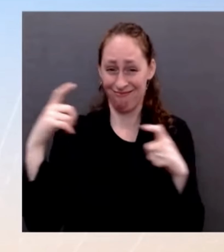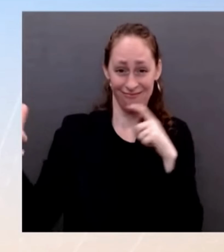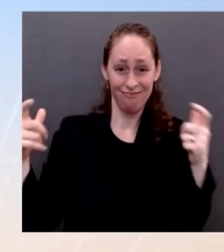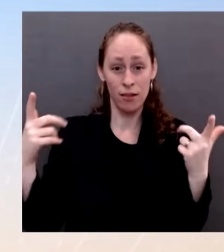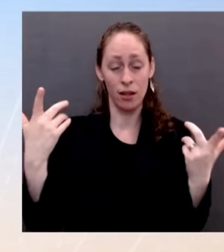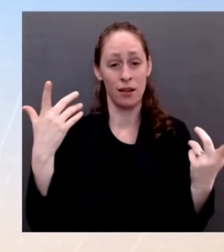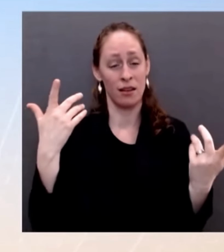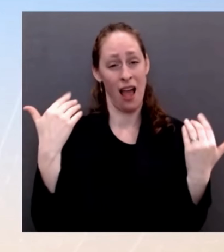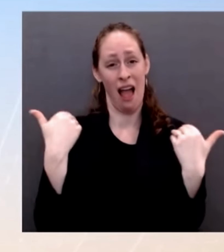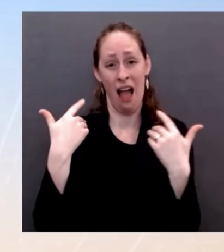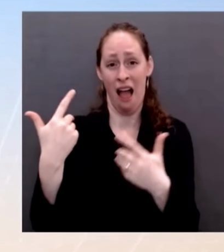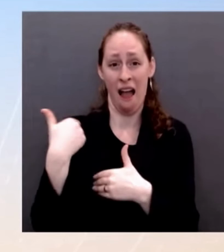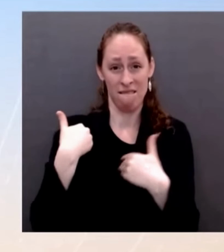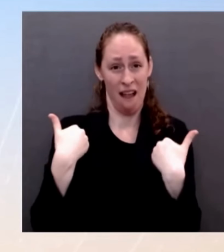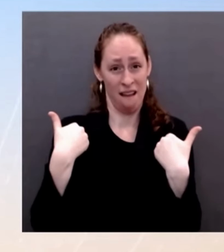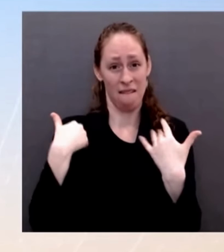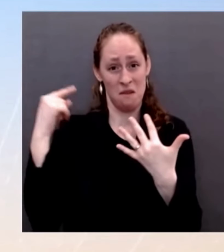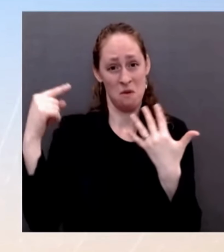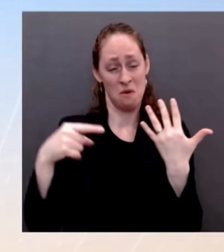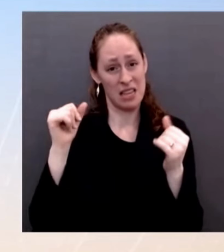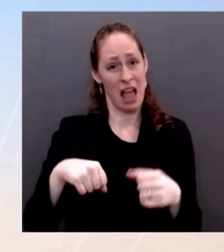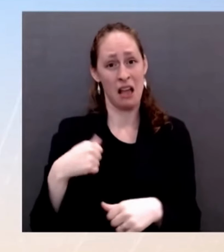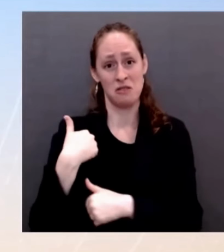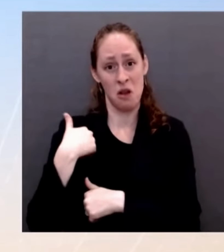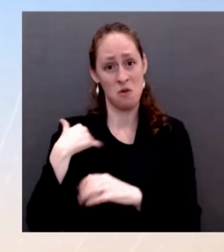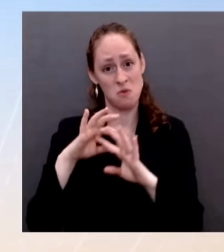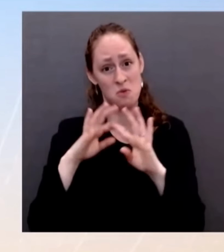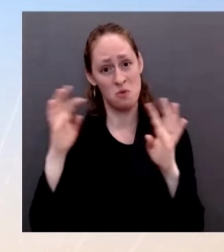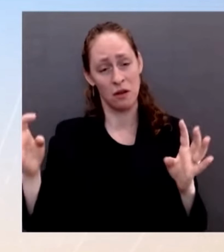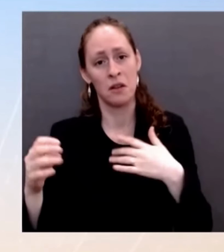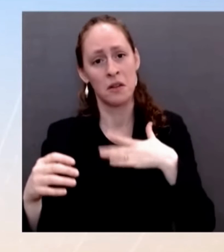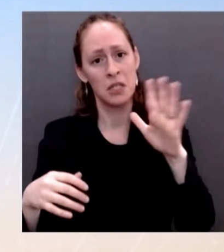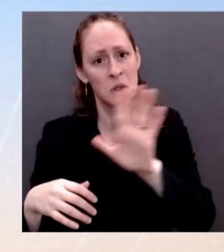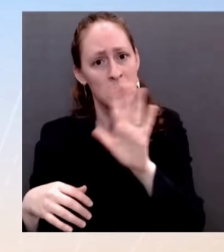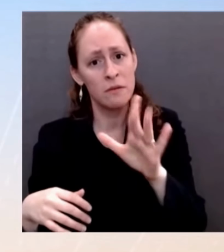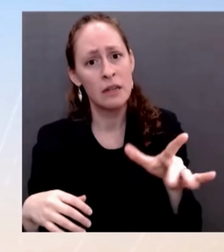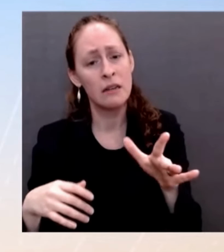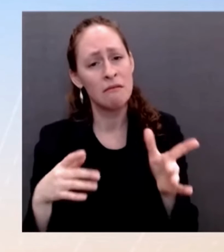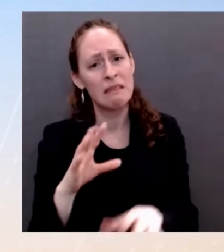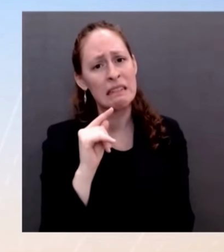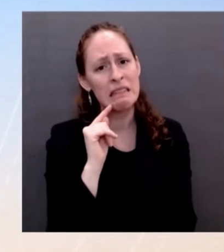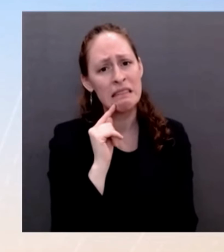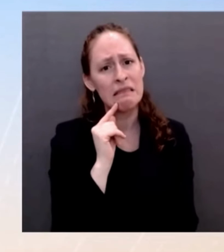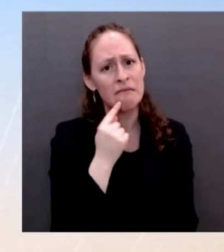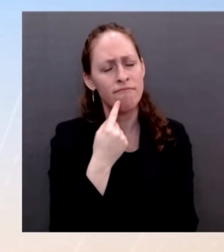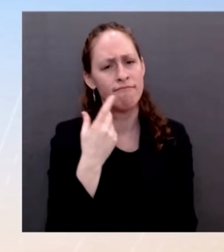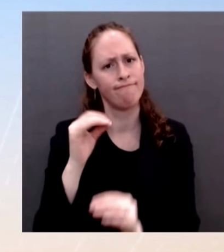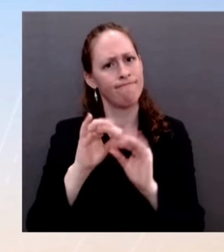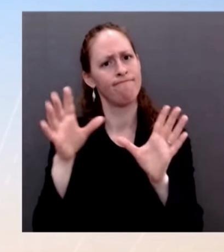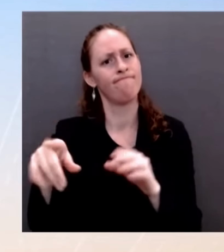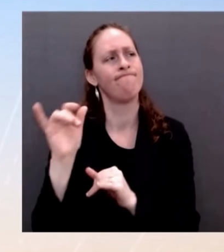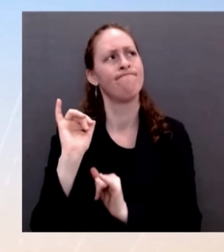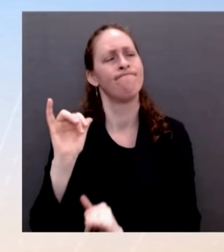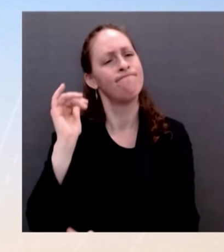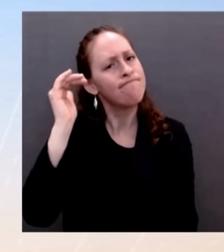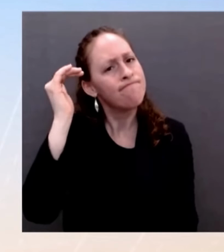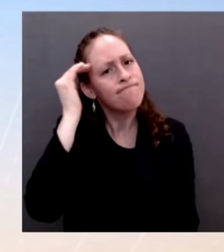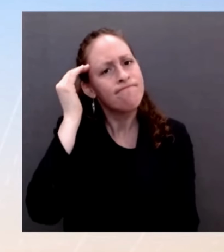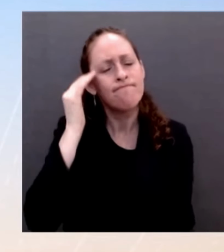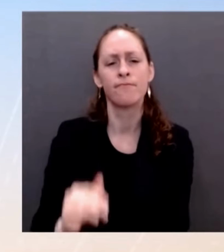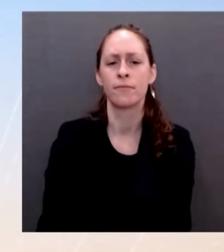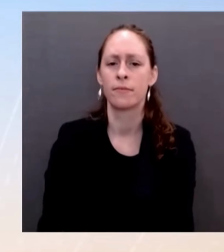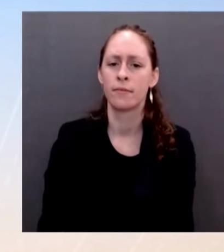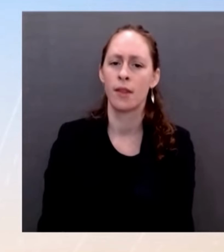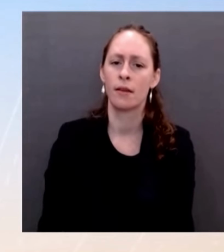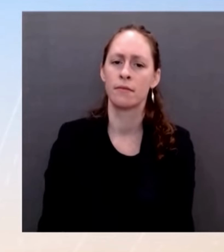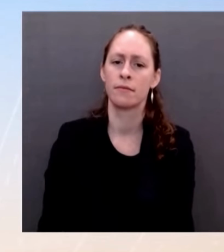One final question on a different topic. Yeah. On crime, yesterday the Manhattan DA clarified his memo about downgrading